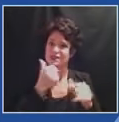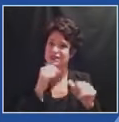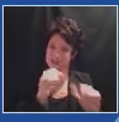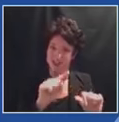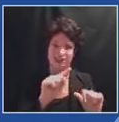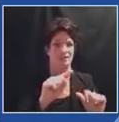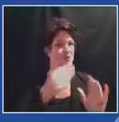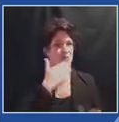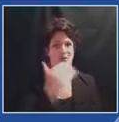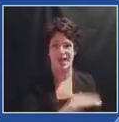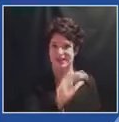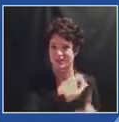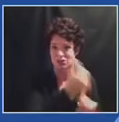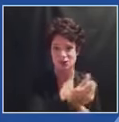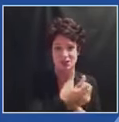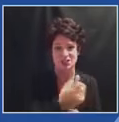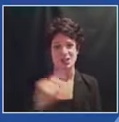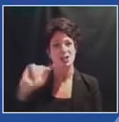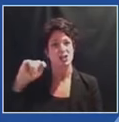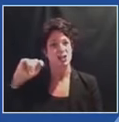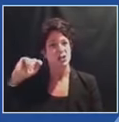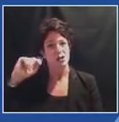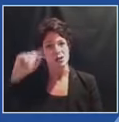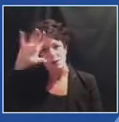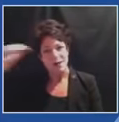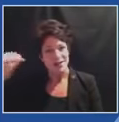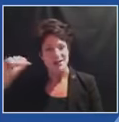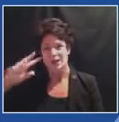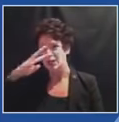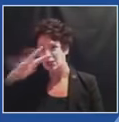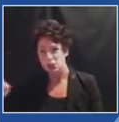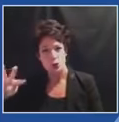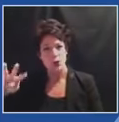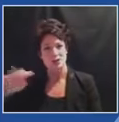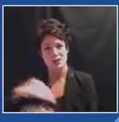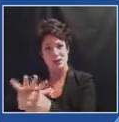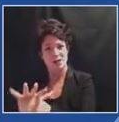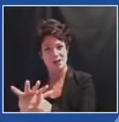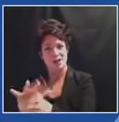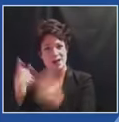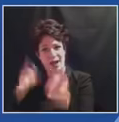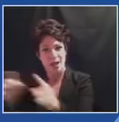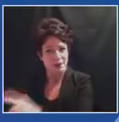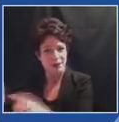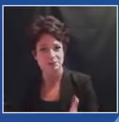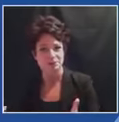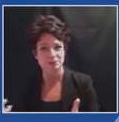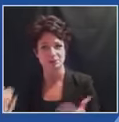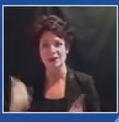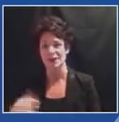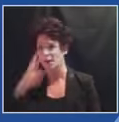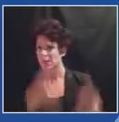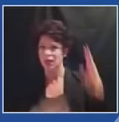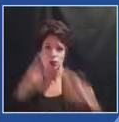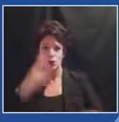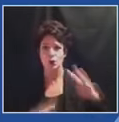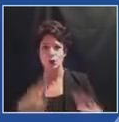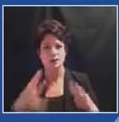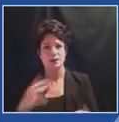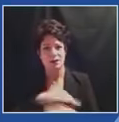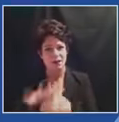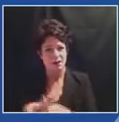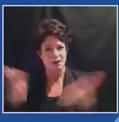has so badly bungled the response to the coronavirus and now has basically given up on responding at all. You